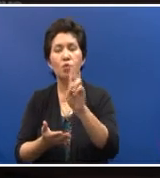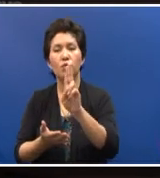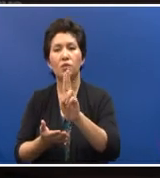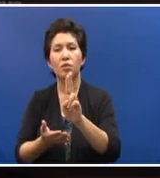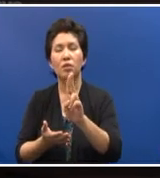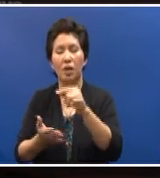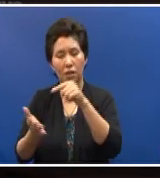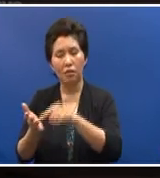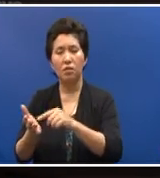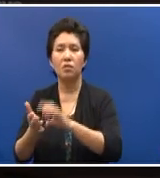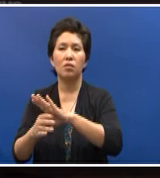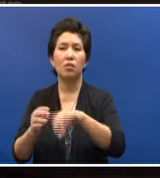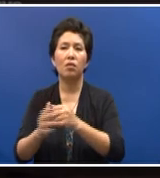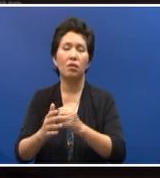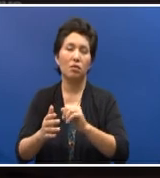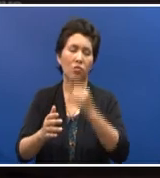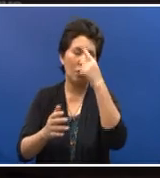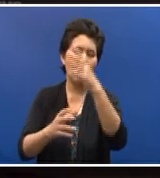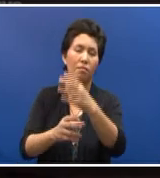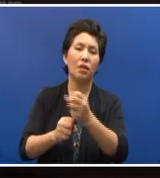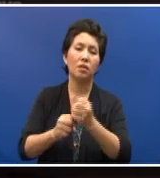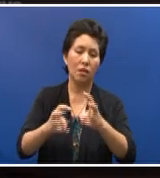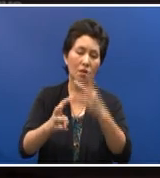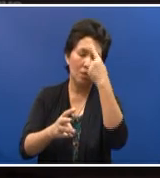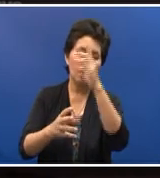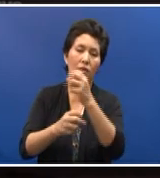are the modern weapons compared to the previous one.